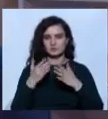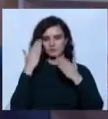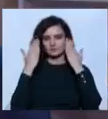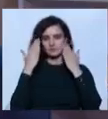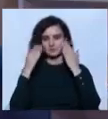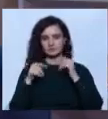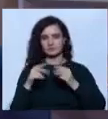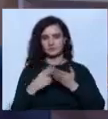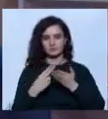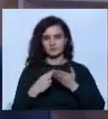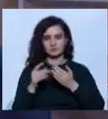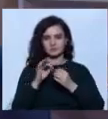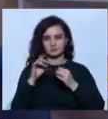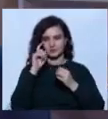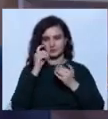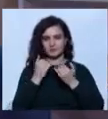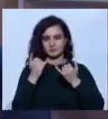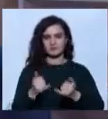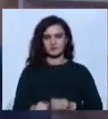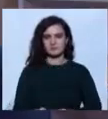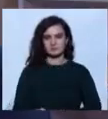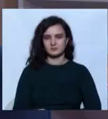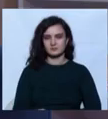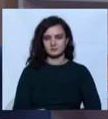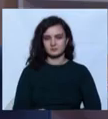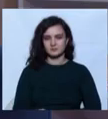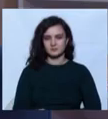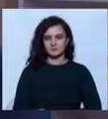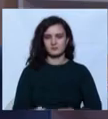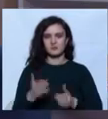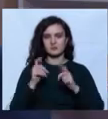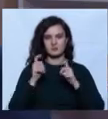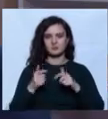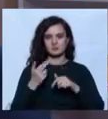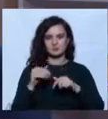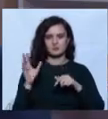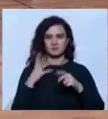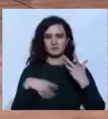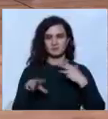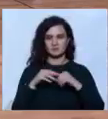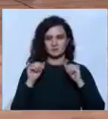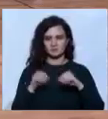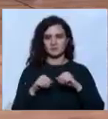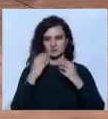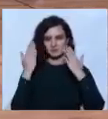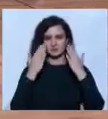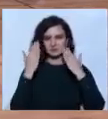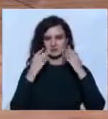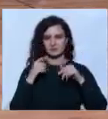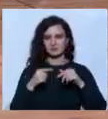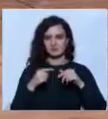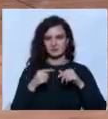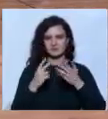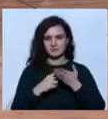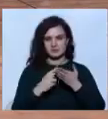fun, entertaining book for boys. But I think you will agree, Darrell, that all of us can be entertained by this